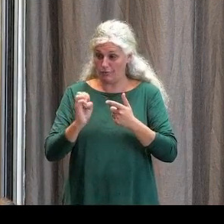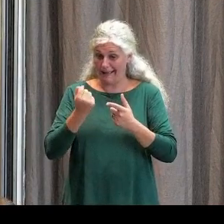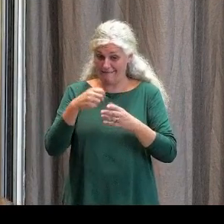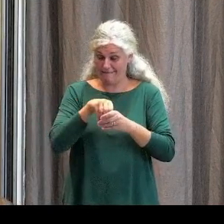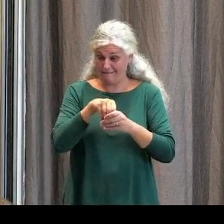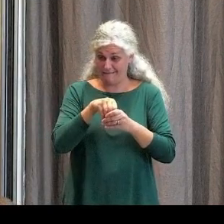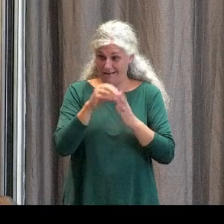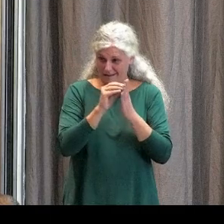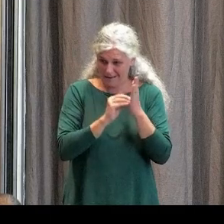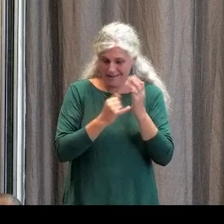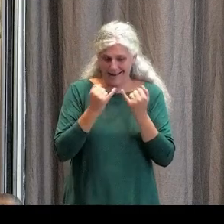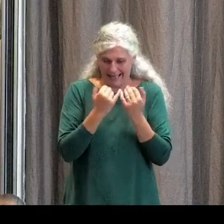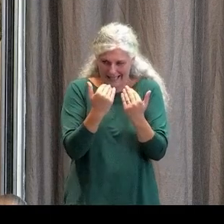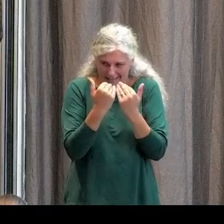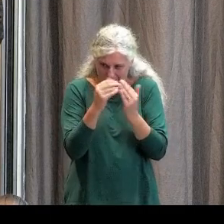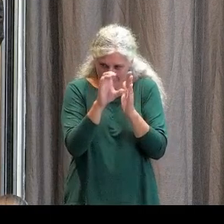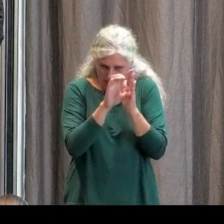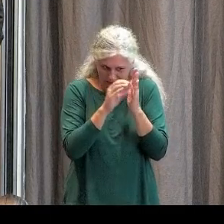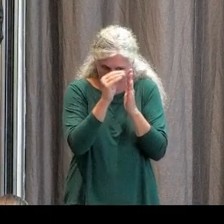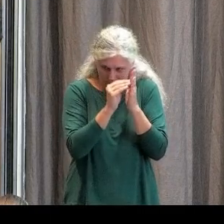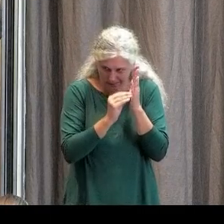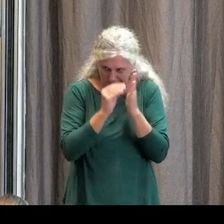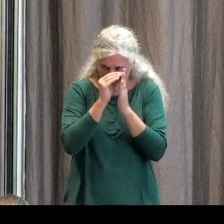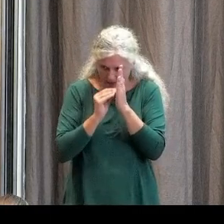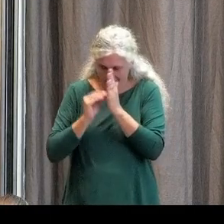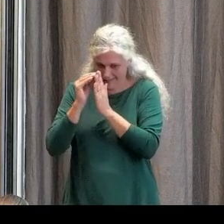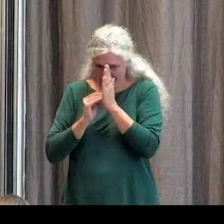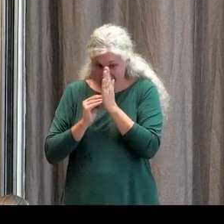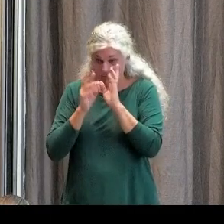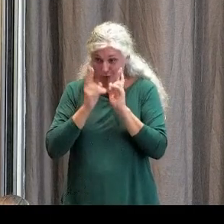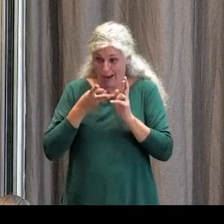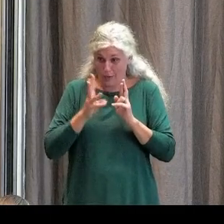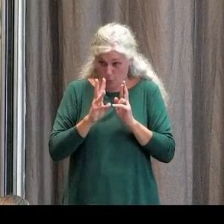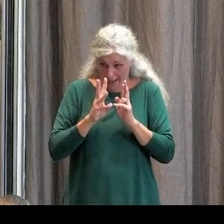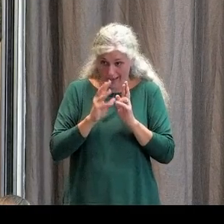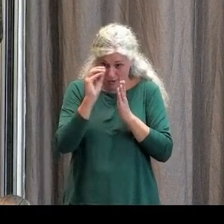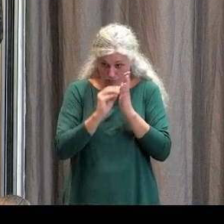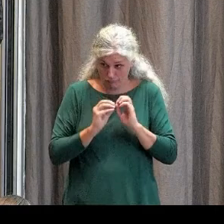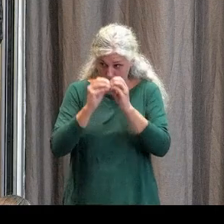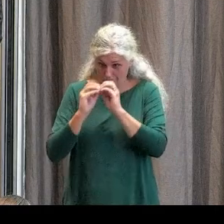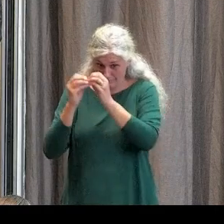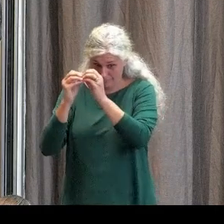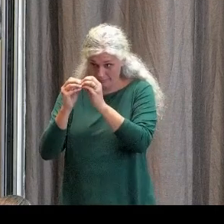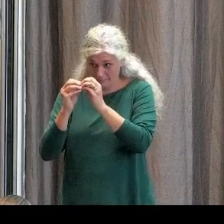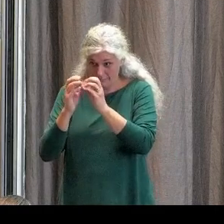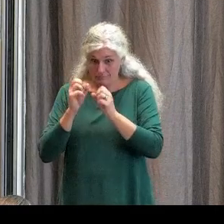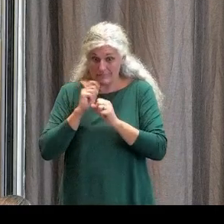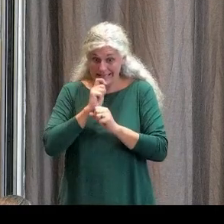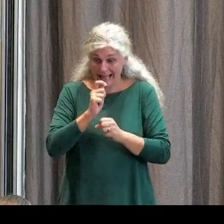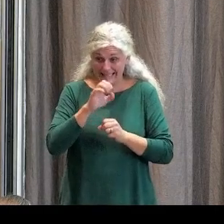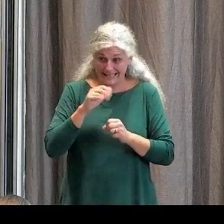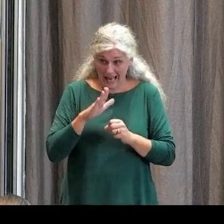really information which, if read properly, tells the cell how to